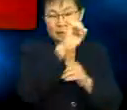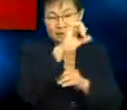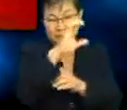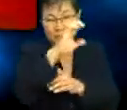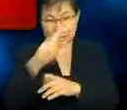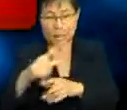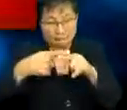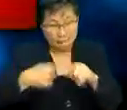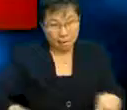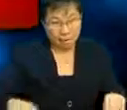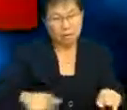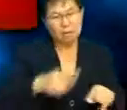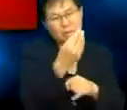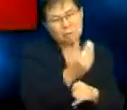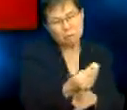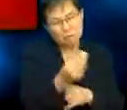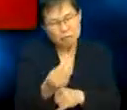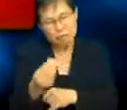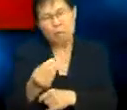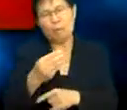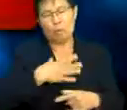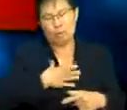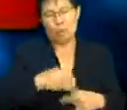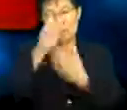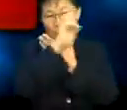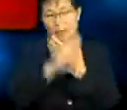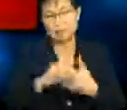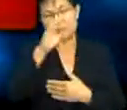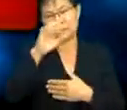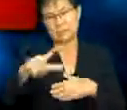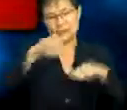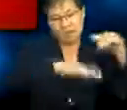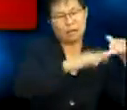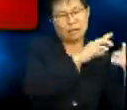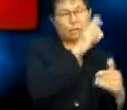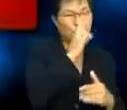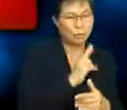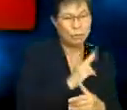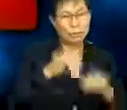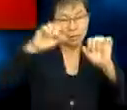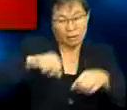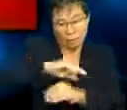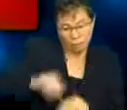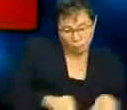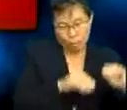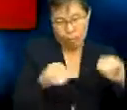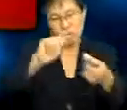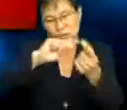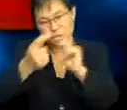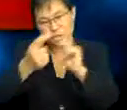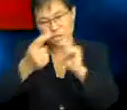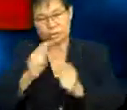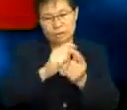cell. However, there are fewer white blood cells than red ones. It is able